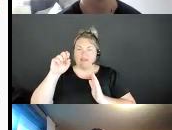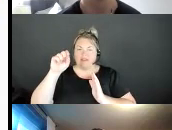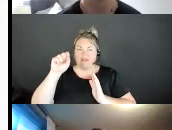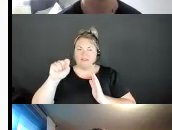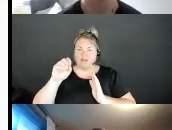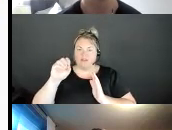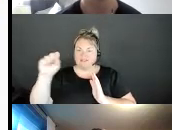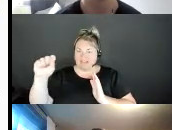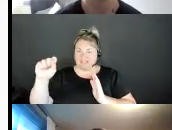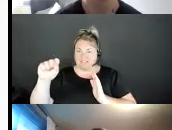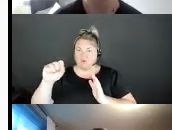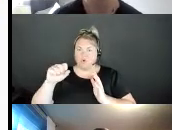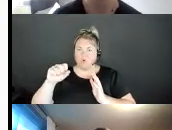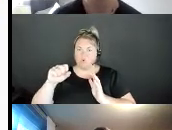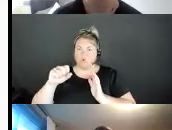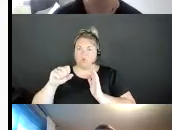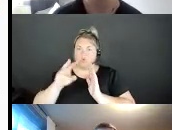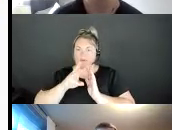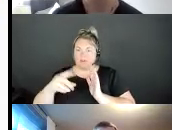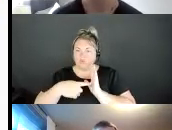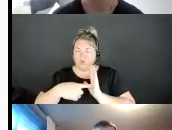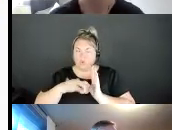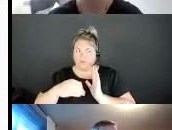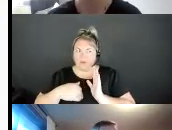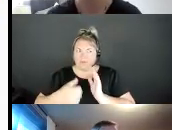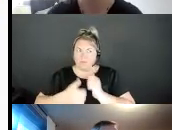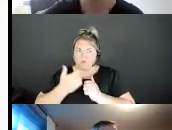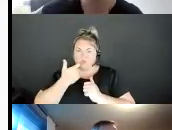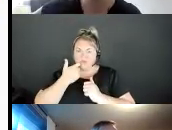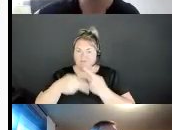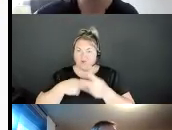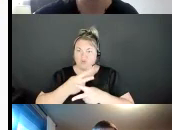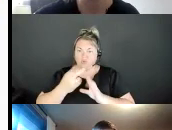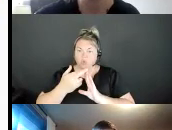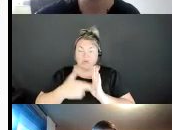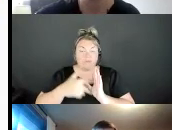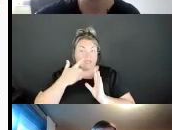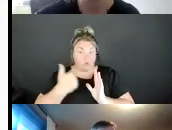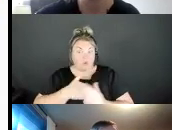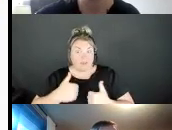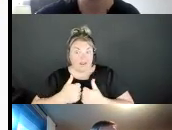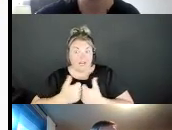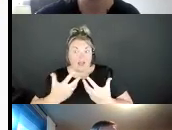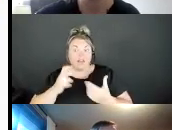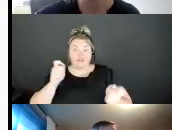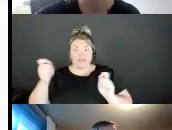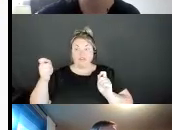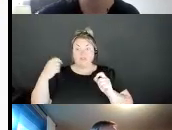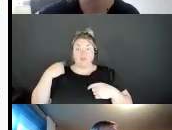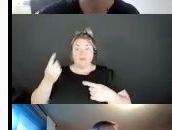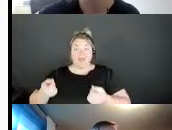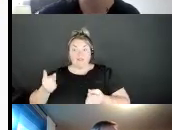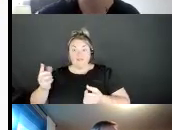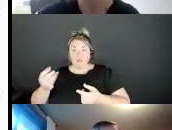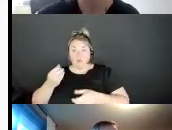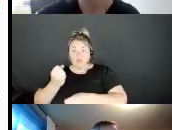that's helpful to see how to make sure that you have the most recent version of the rules, because we did have a lot of changes over the past few years. So if you